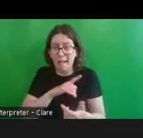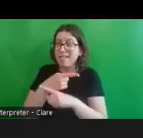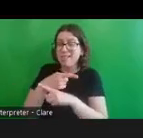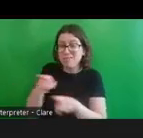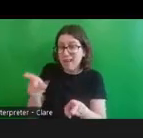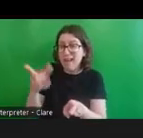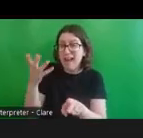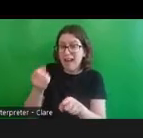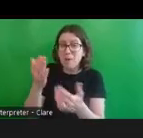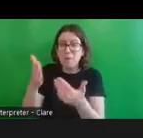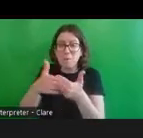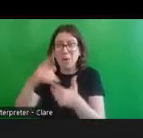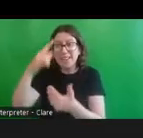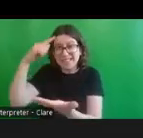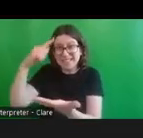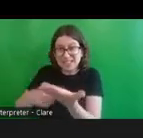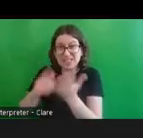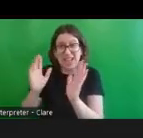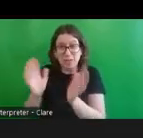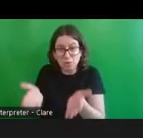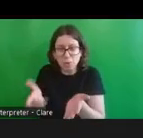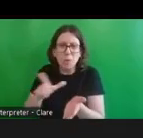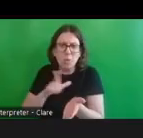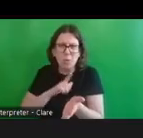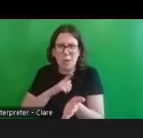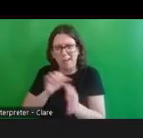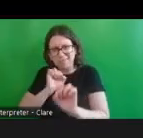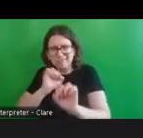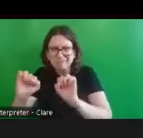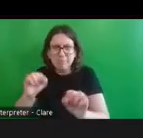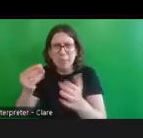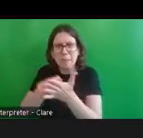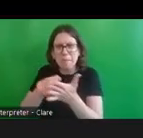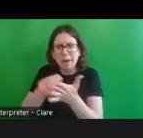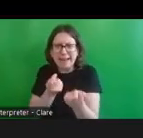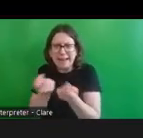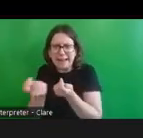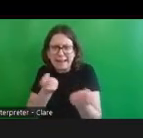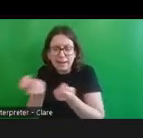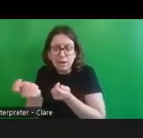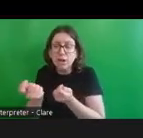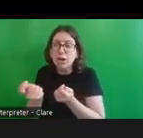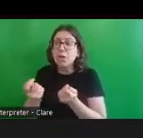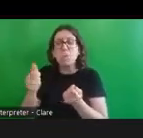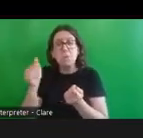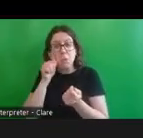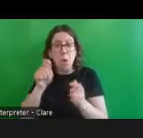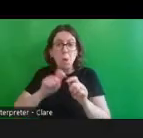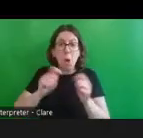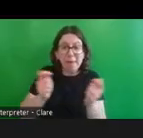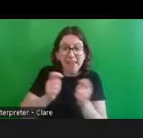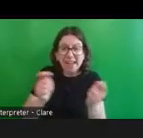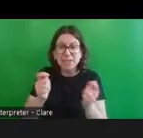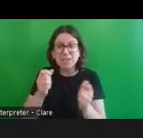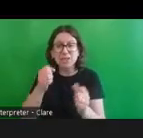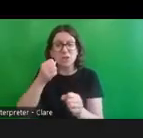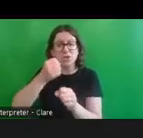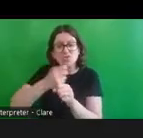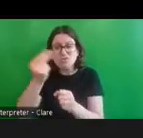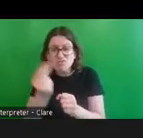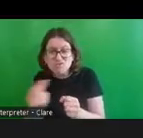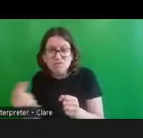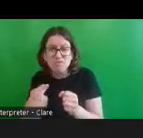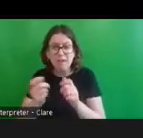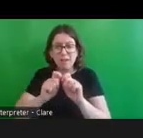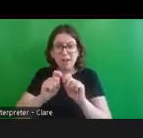making. They might have their own money to spend. We know that things like comics, graphic novels, TV tie-ins,